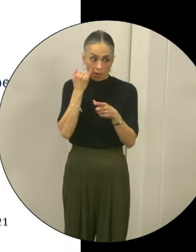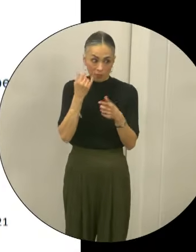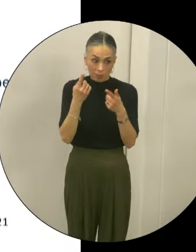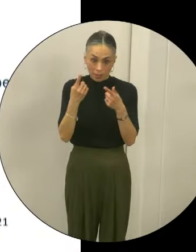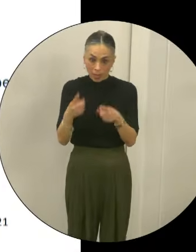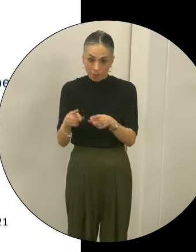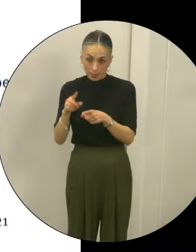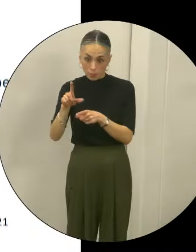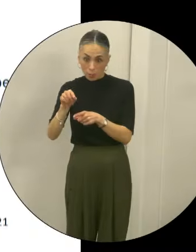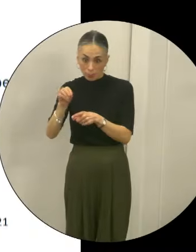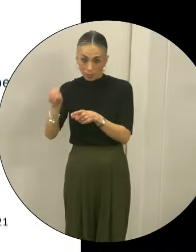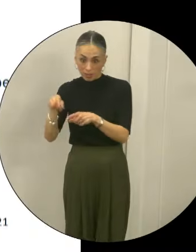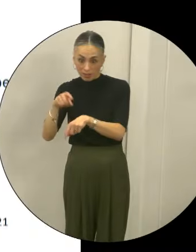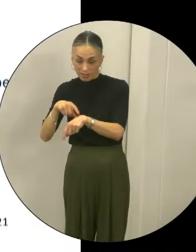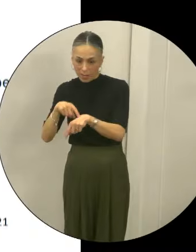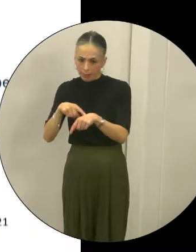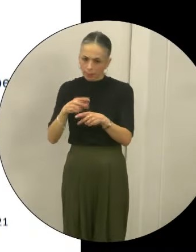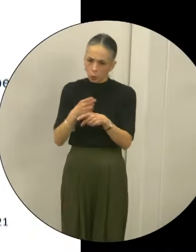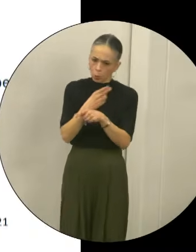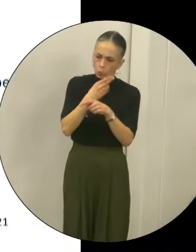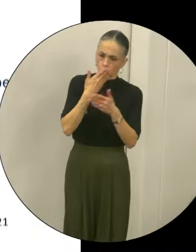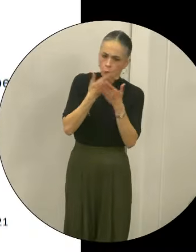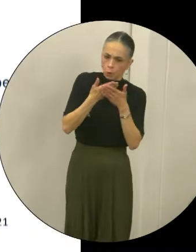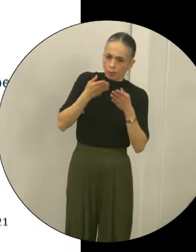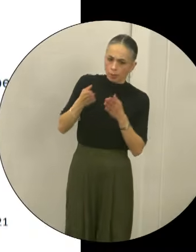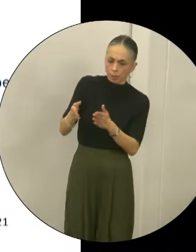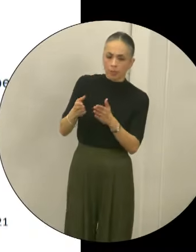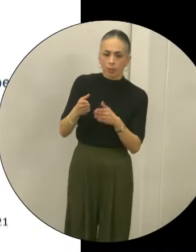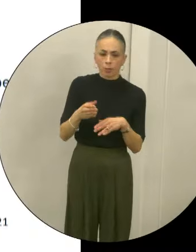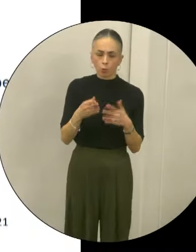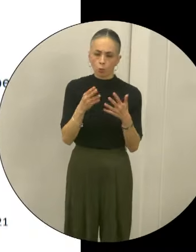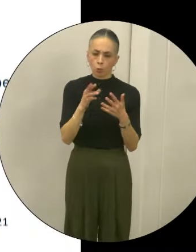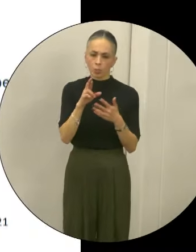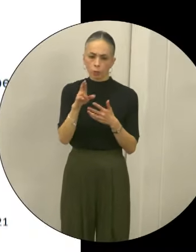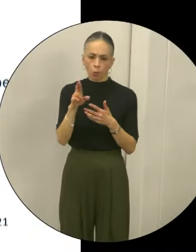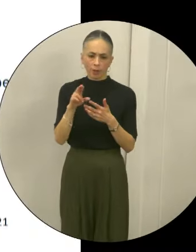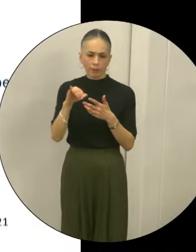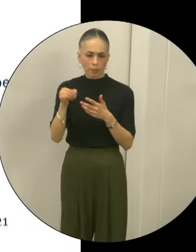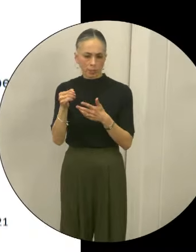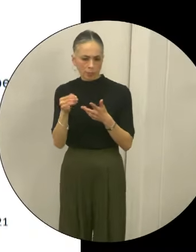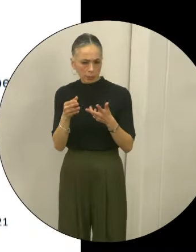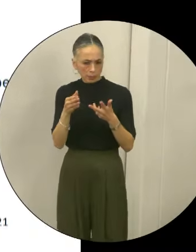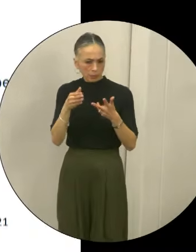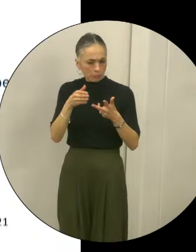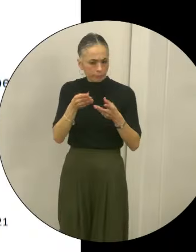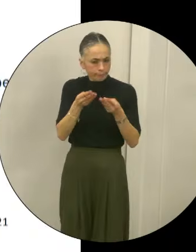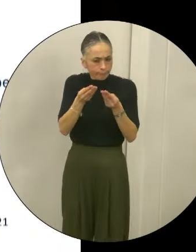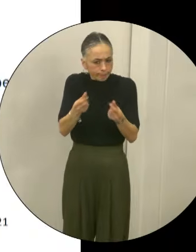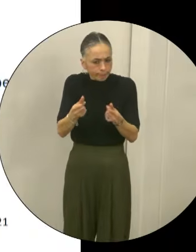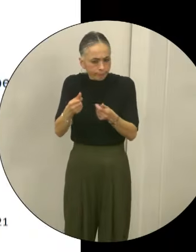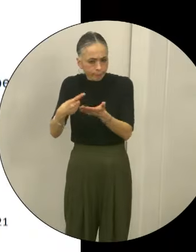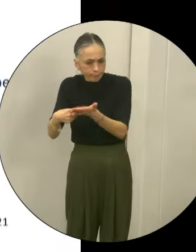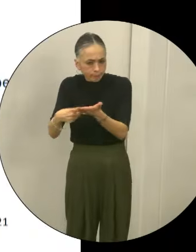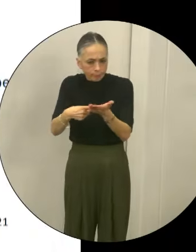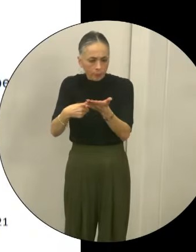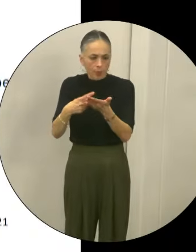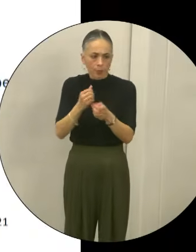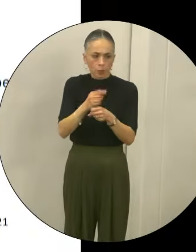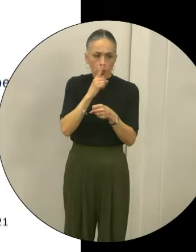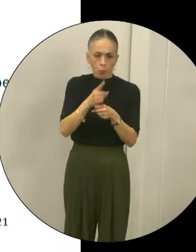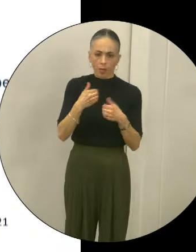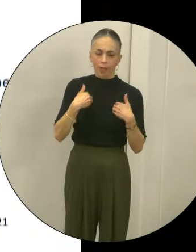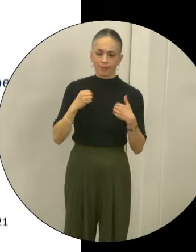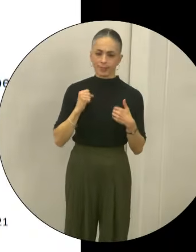time. Our culturally inclusive and restorative champions serve as site-based trainers, building staff capacity